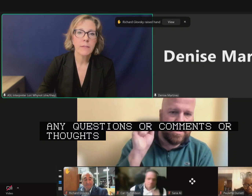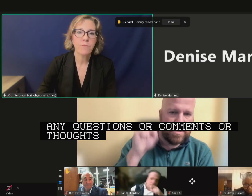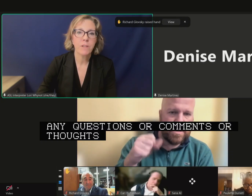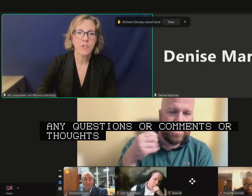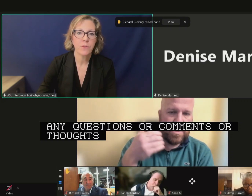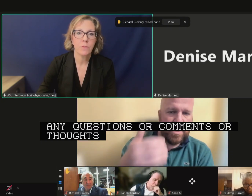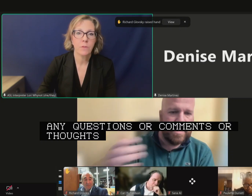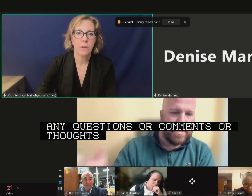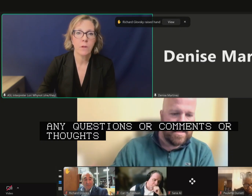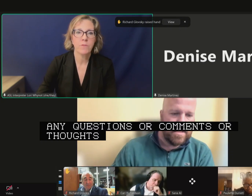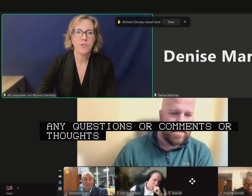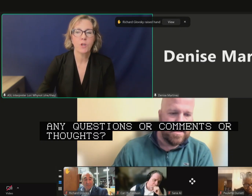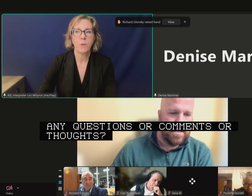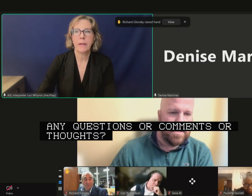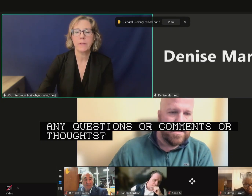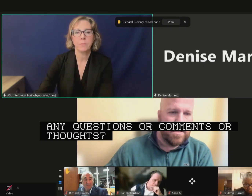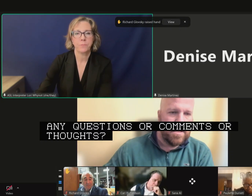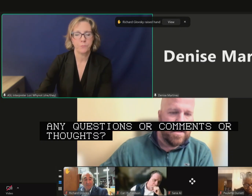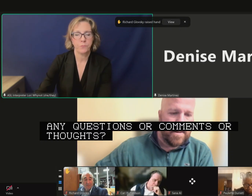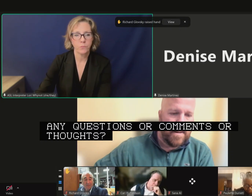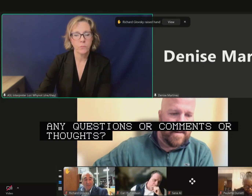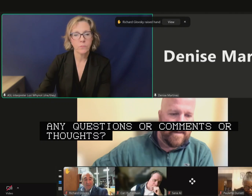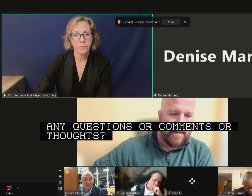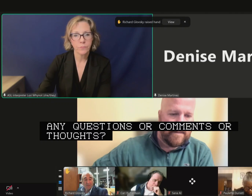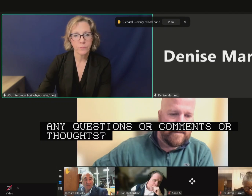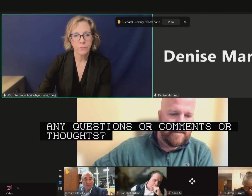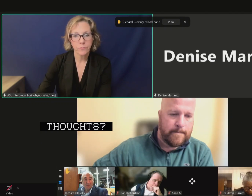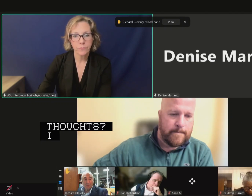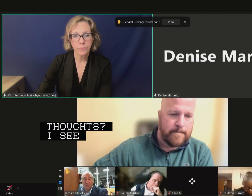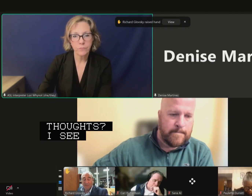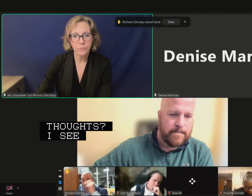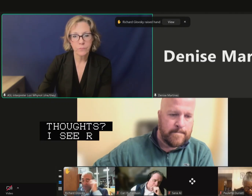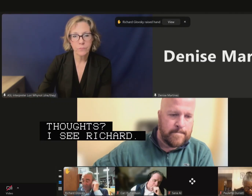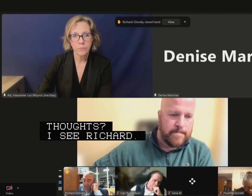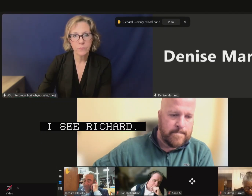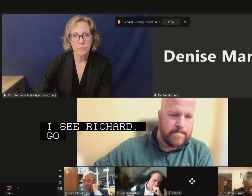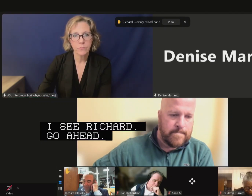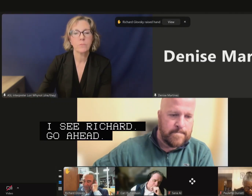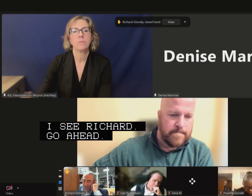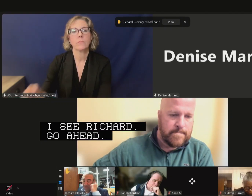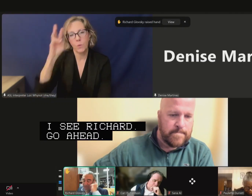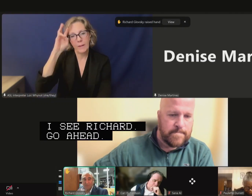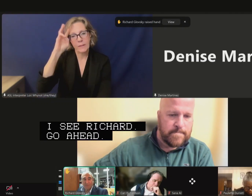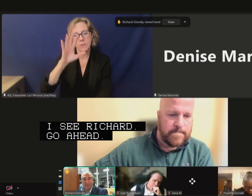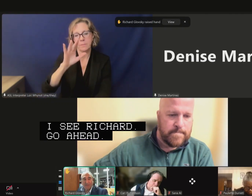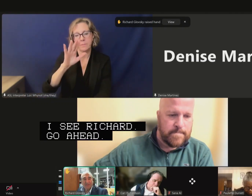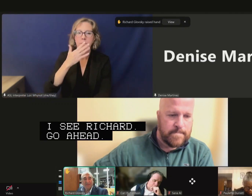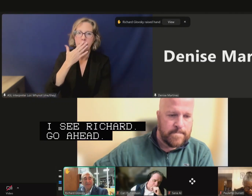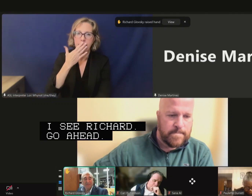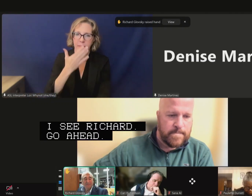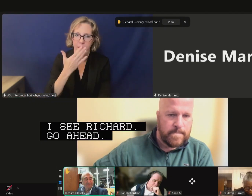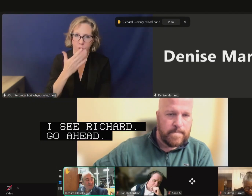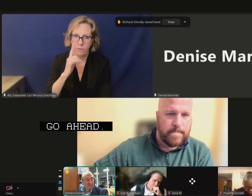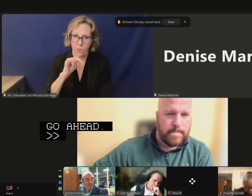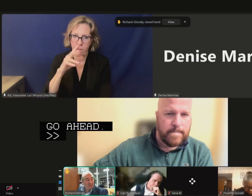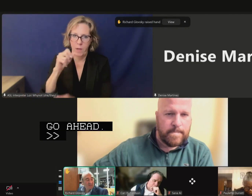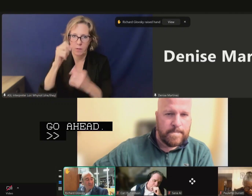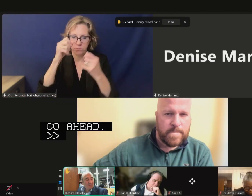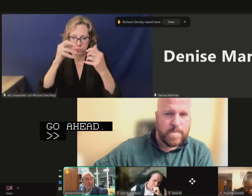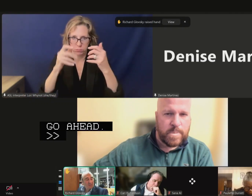I see Richard. Richard, go ahead. Wes, thank you for that.